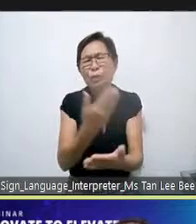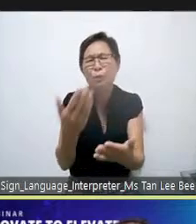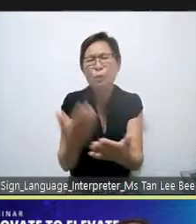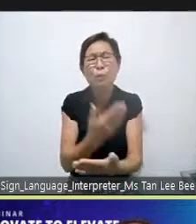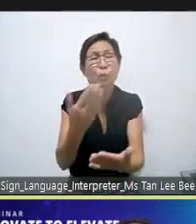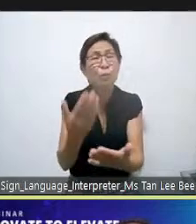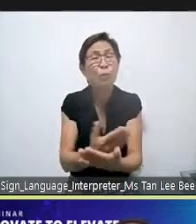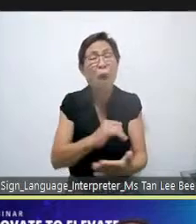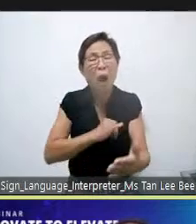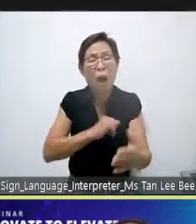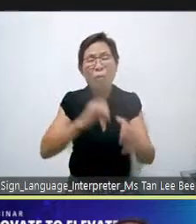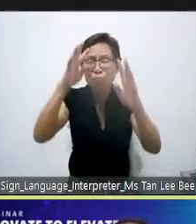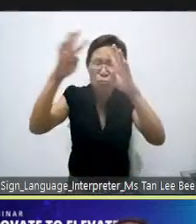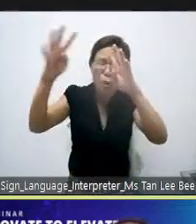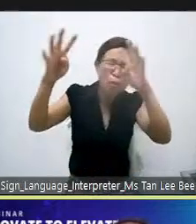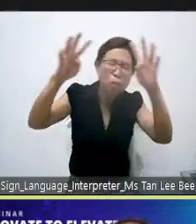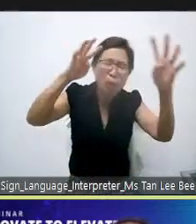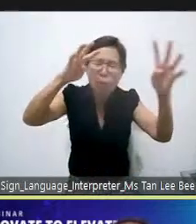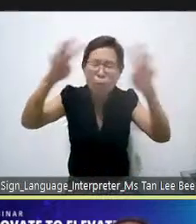have invented